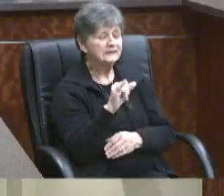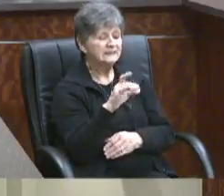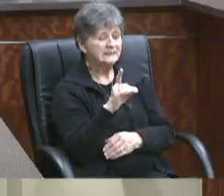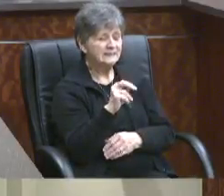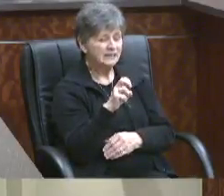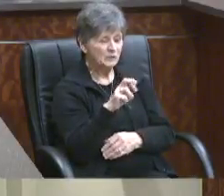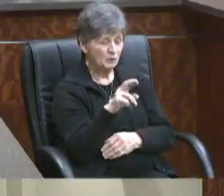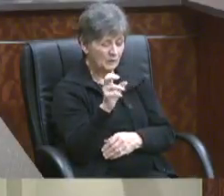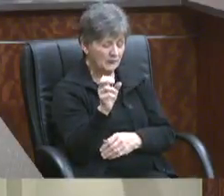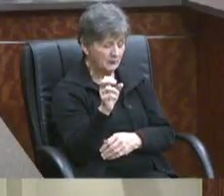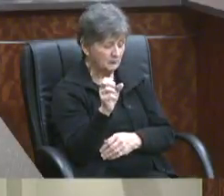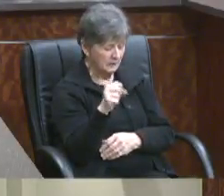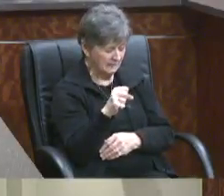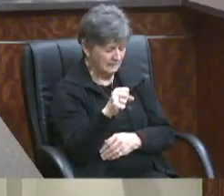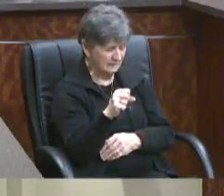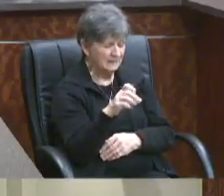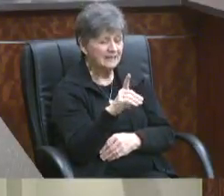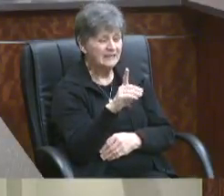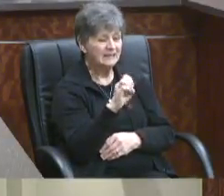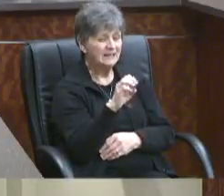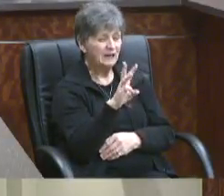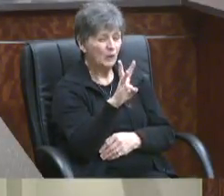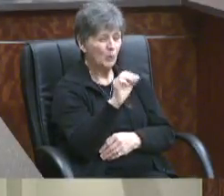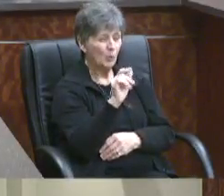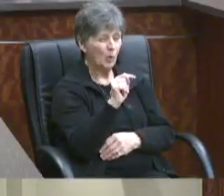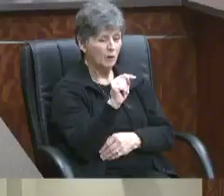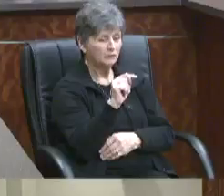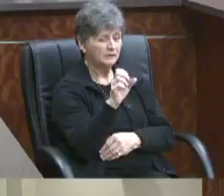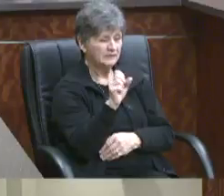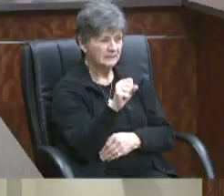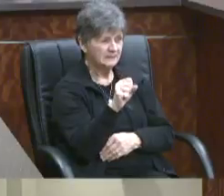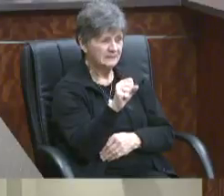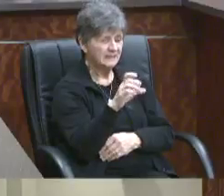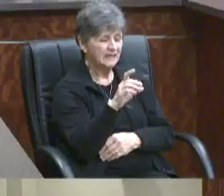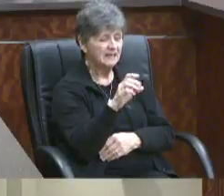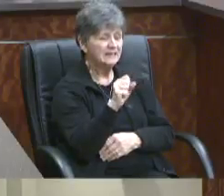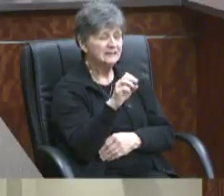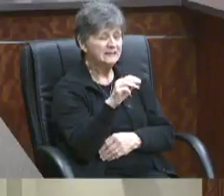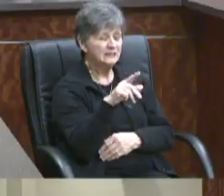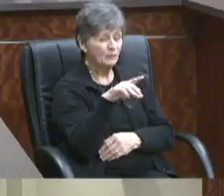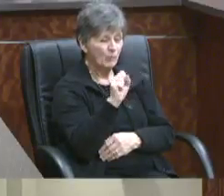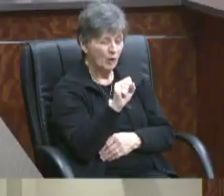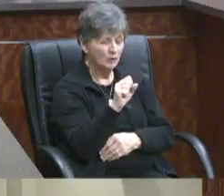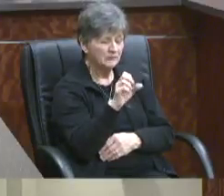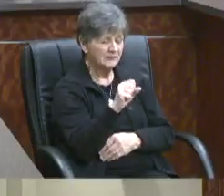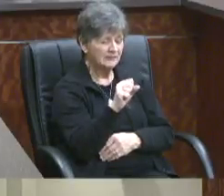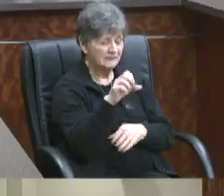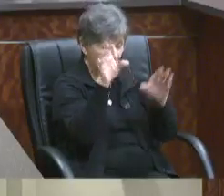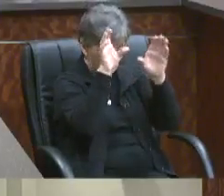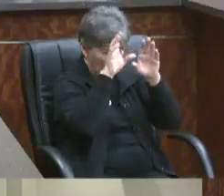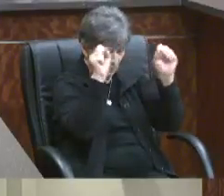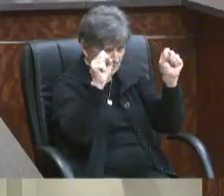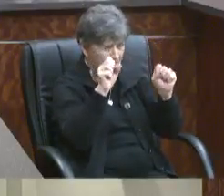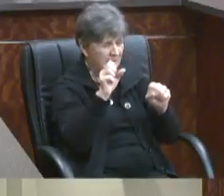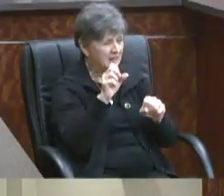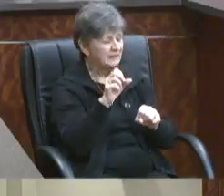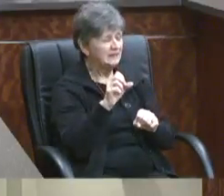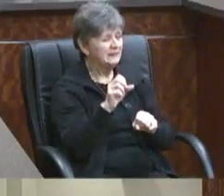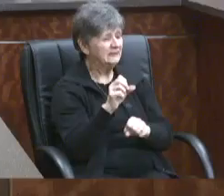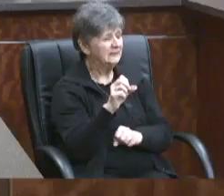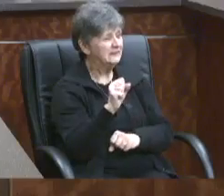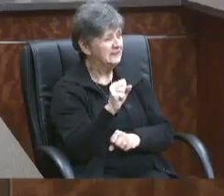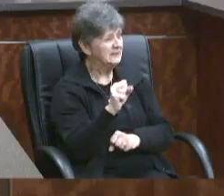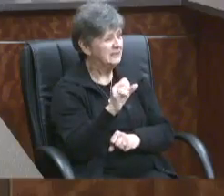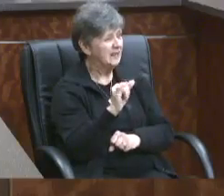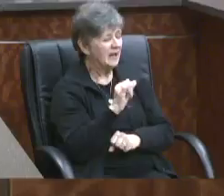Sidnor? Yes. Mr. DeWalt? Yes. Mr. Smalls? I vote yes. President Les? Just a note, I did speak